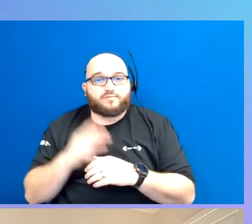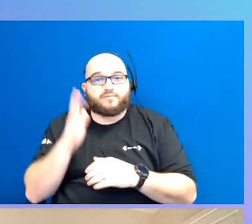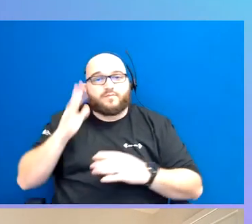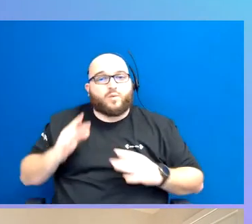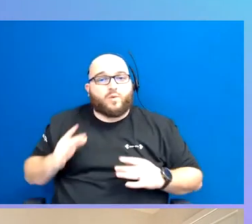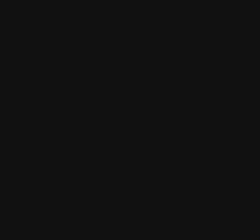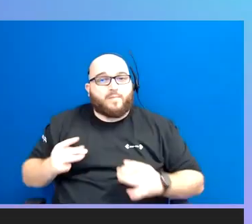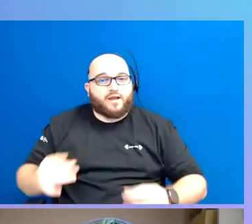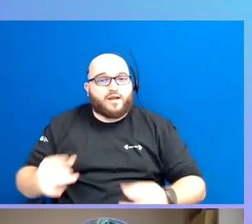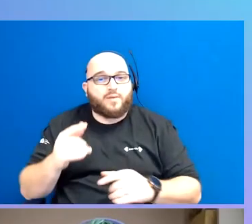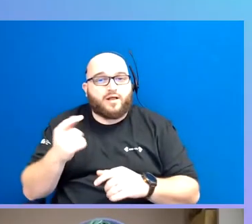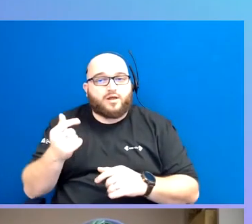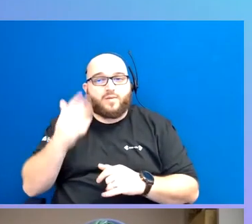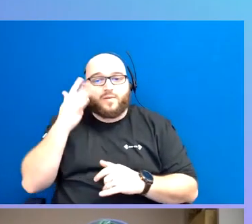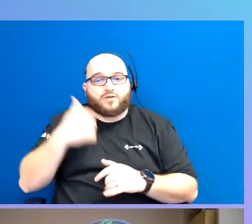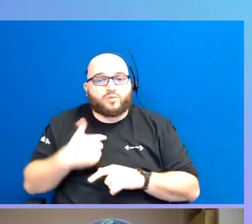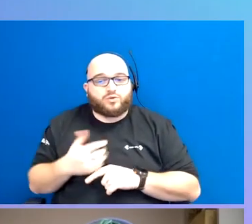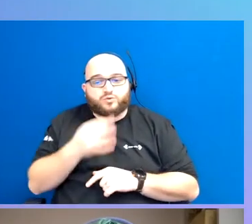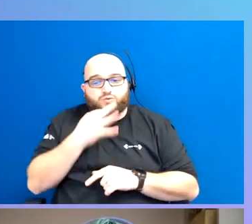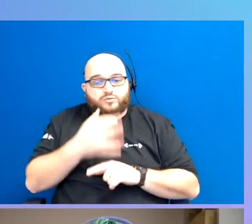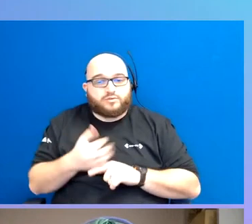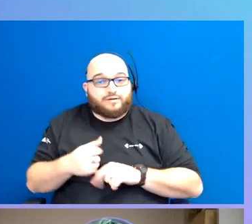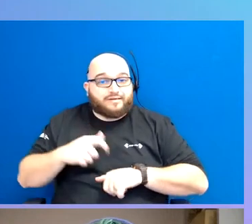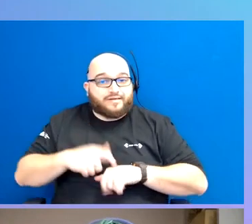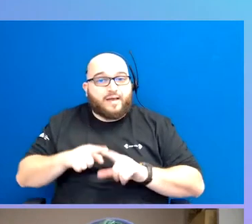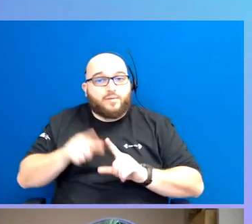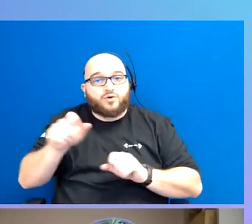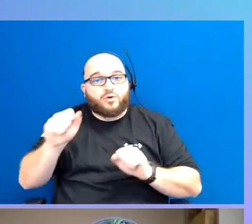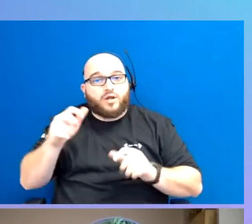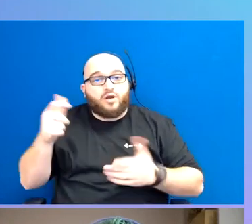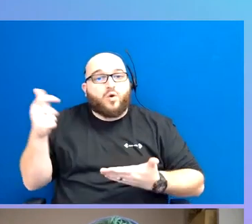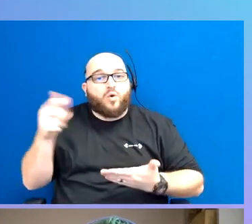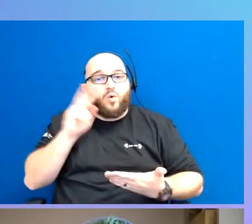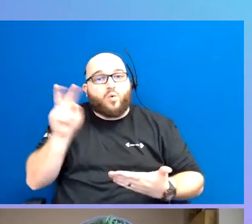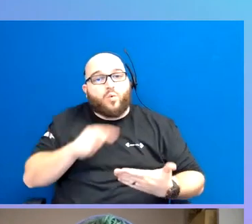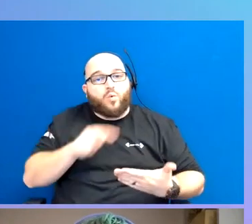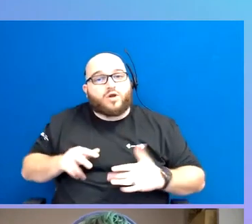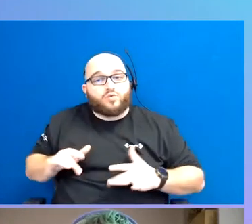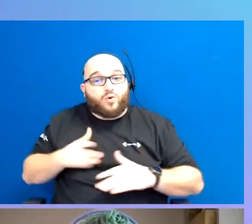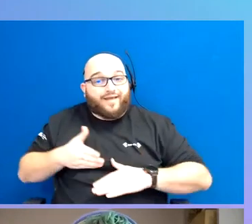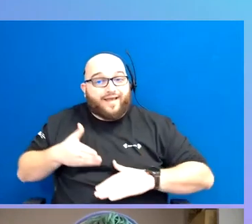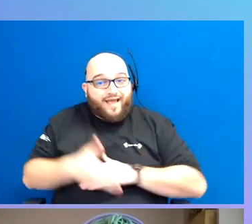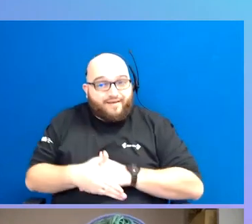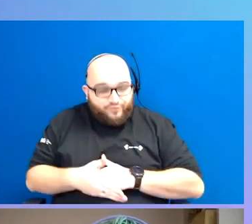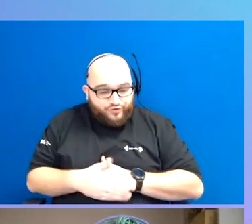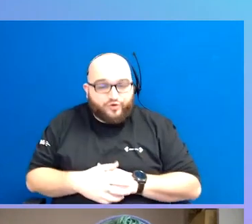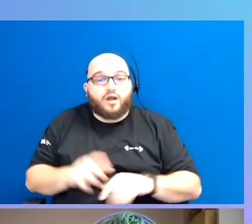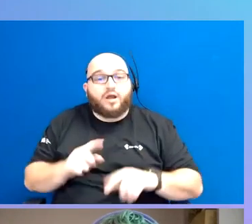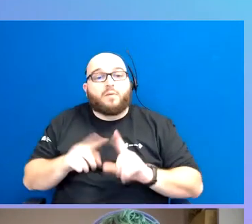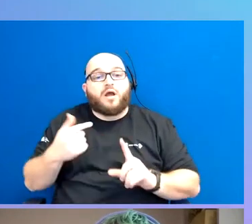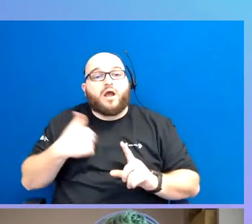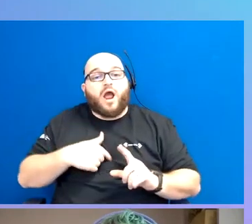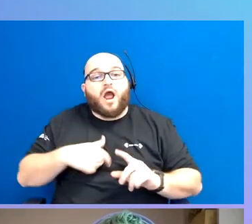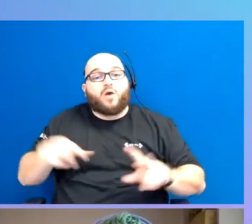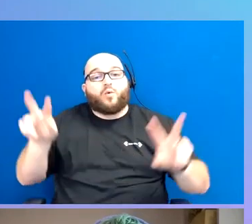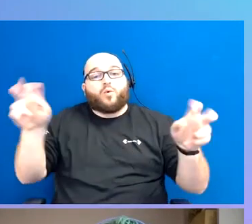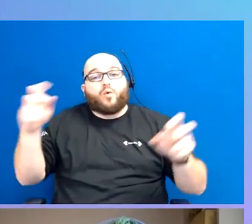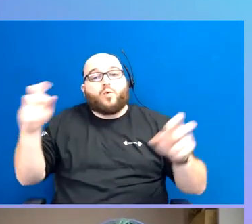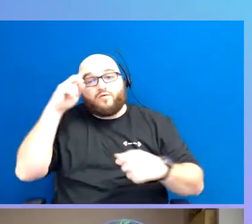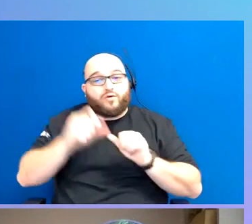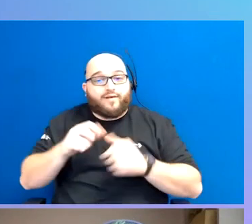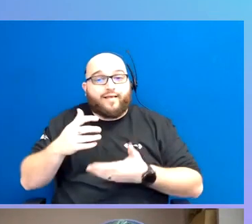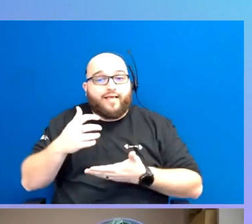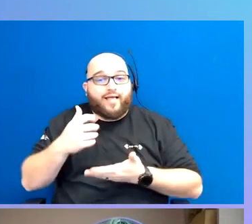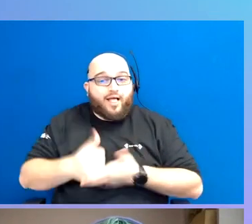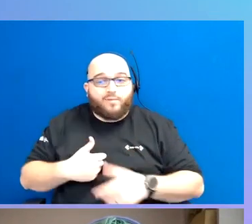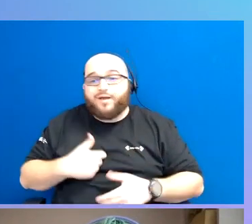little bit because we're running out of time, but you can always watch the recording after and slow it down if needed. So our persona quote for consistent help is,